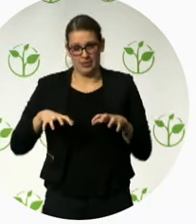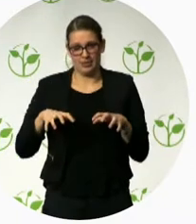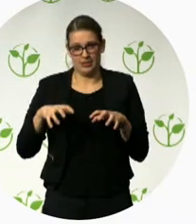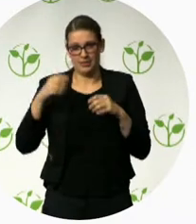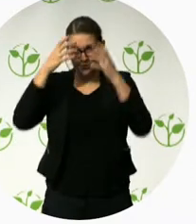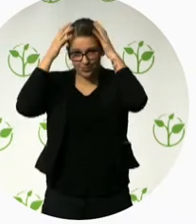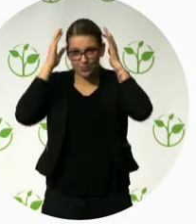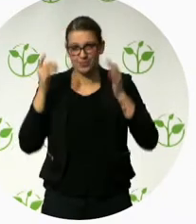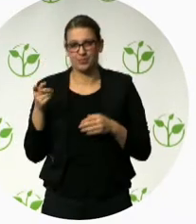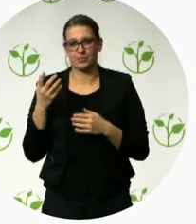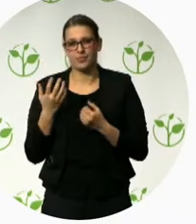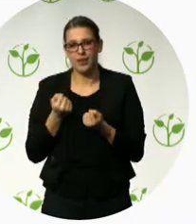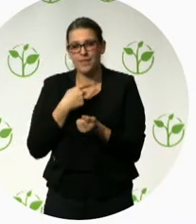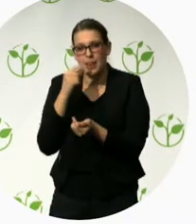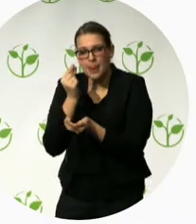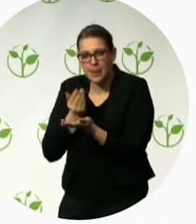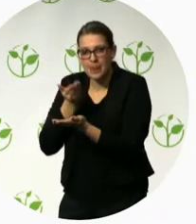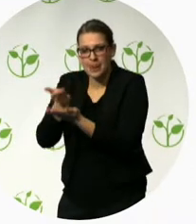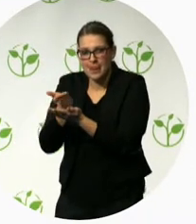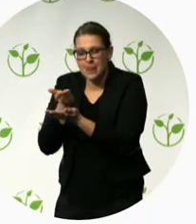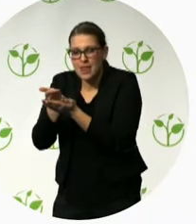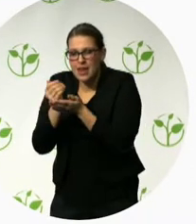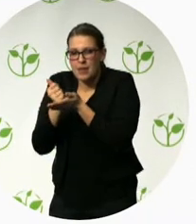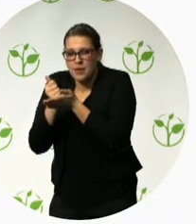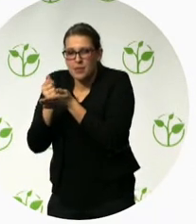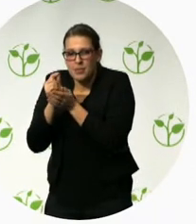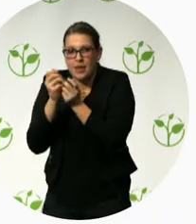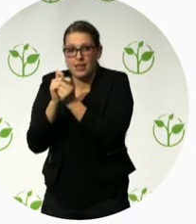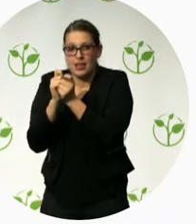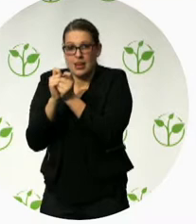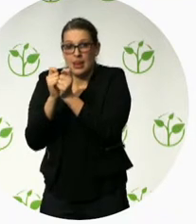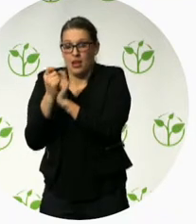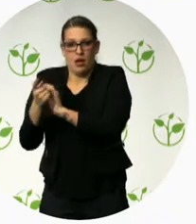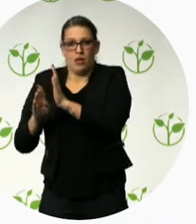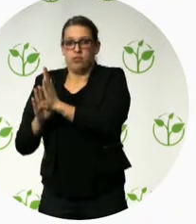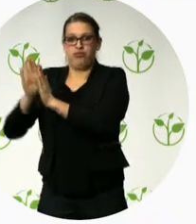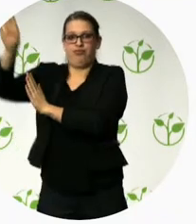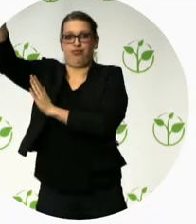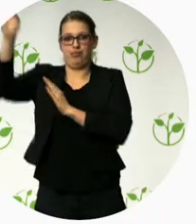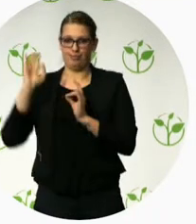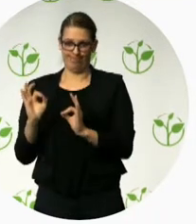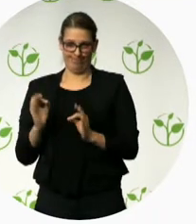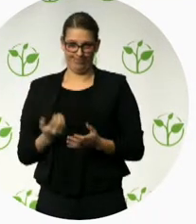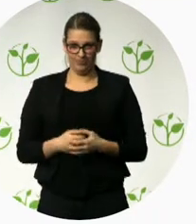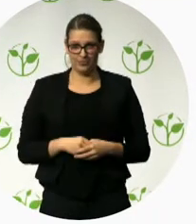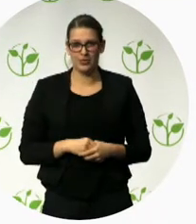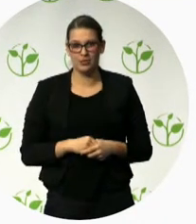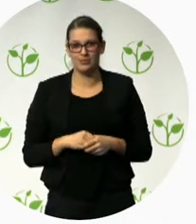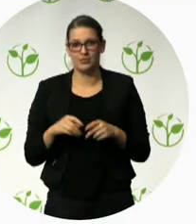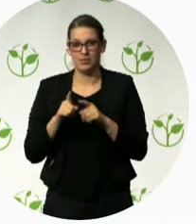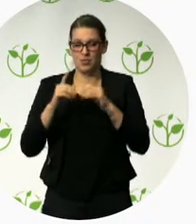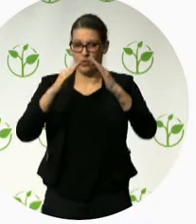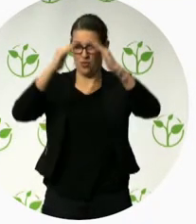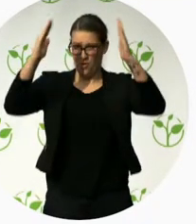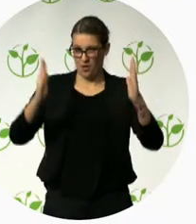done little modification of our house to make it accessible. The wheelchair can go to toilet and to her bedroom and to the